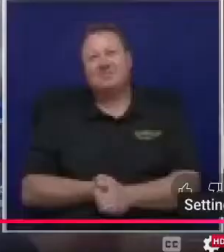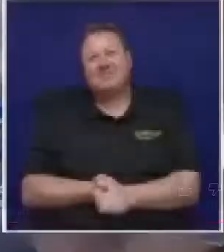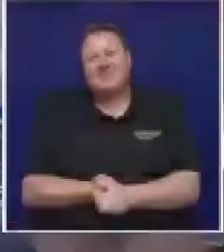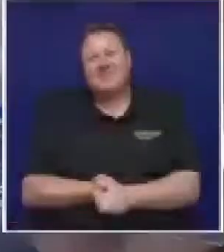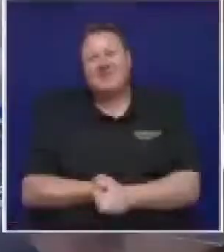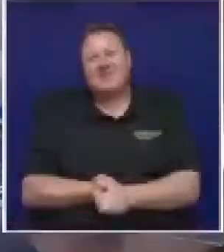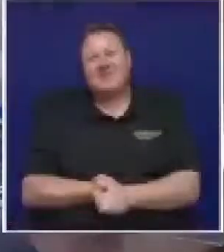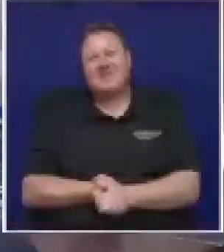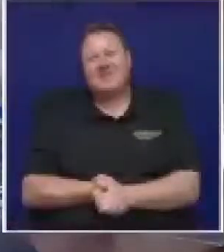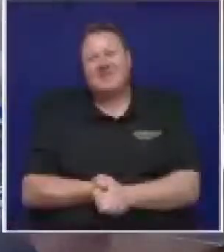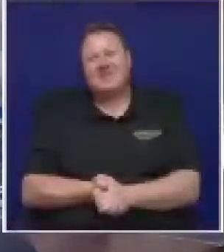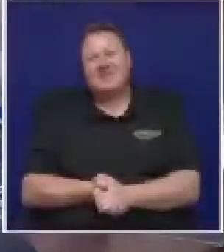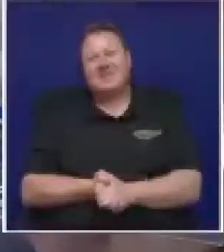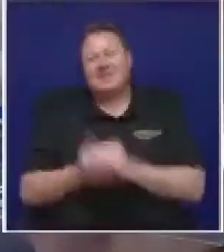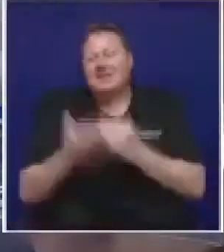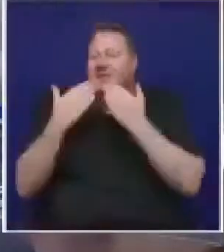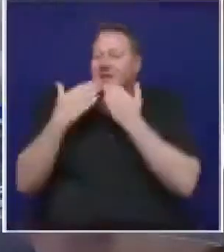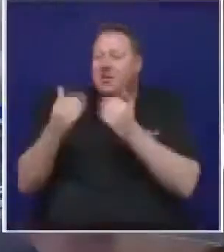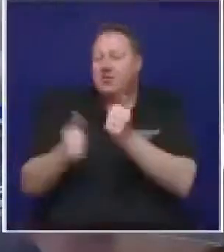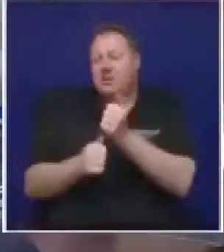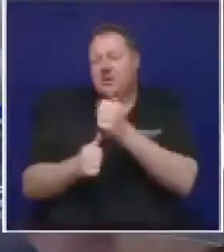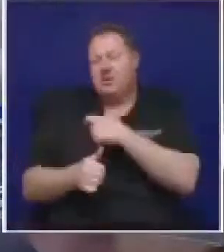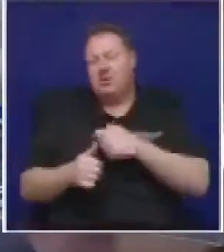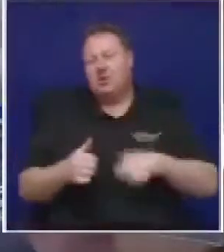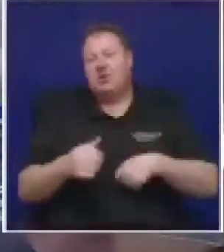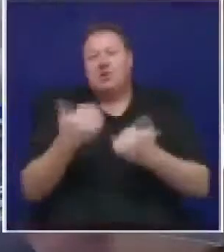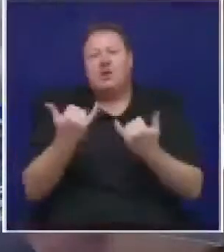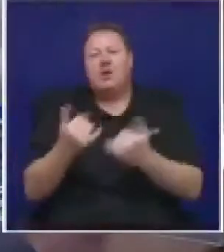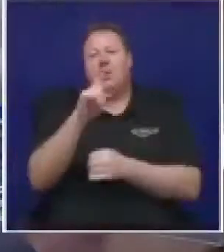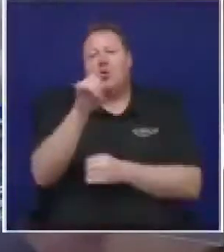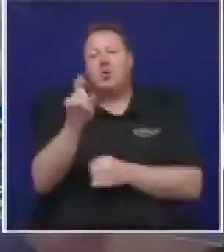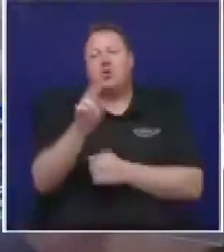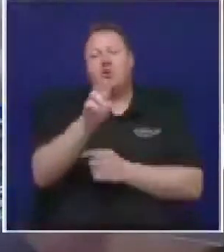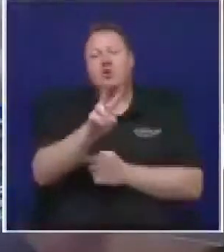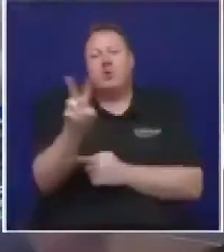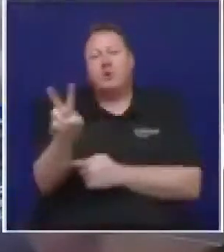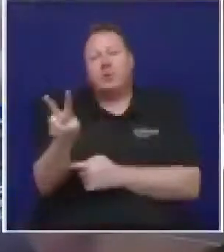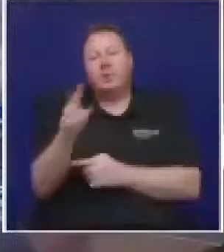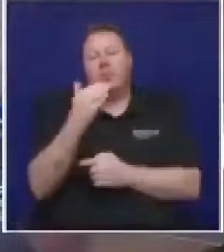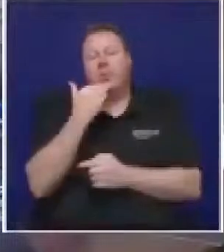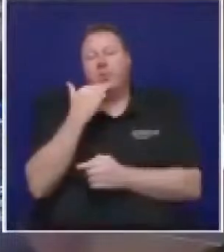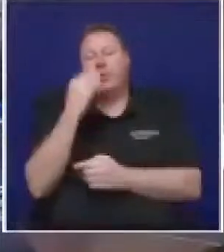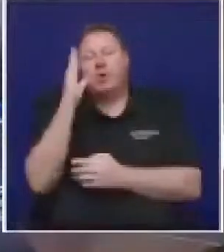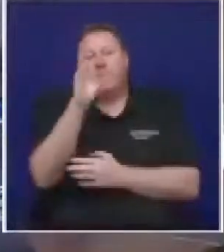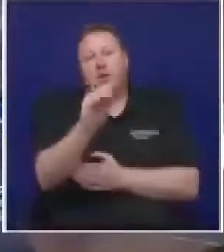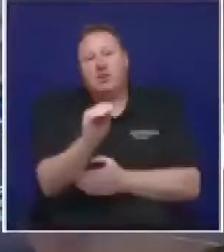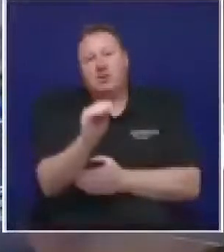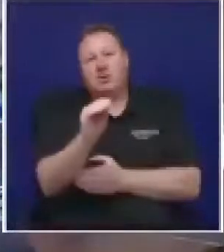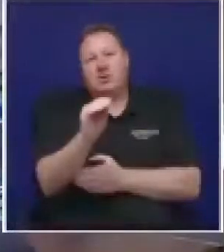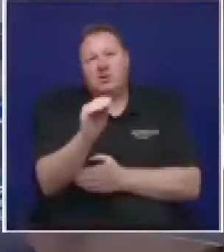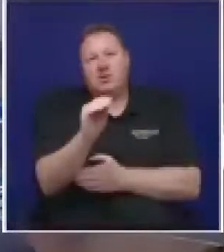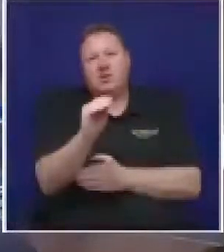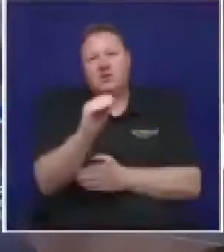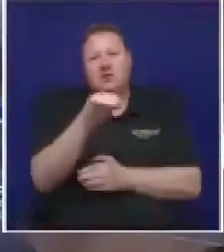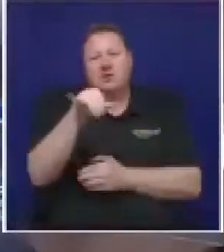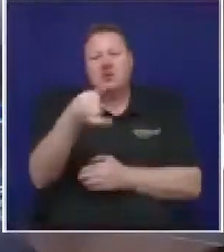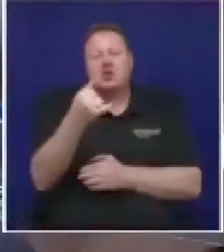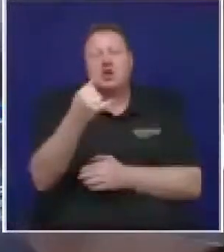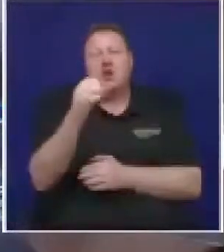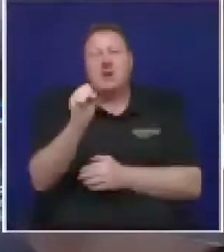Kalimambo. Thank you, Deputy President. We now move to question number 22, asked by Honorable J.S.